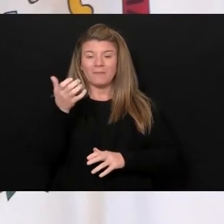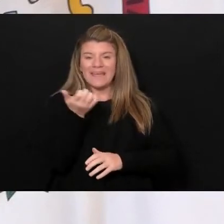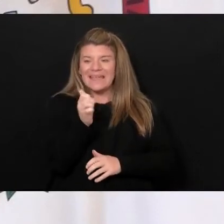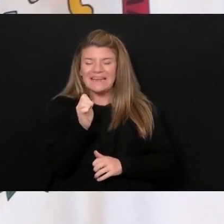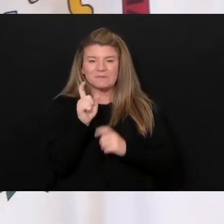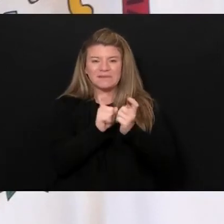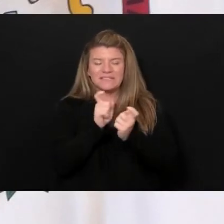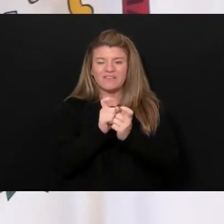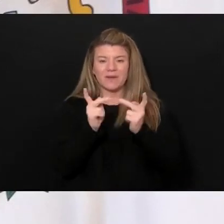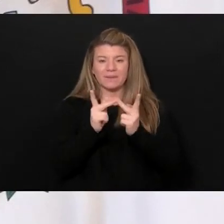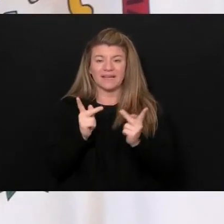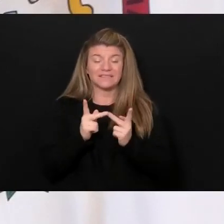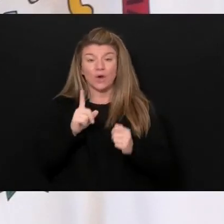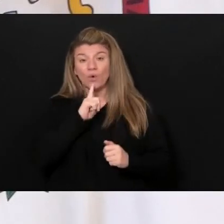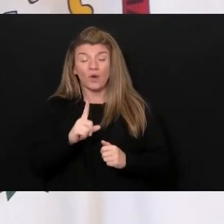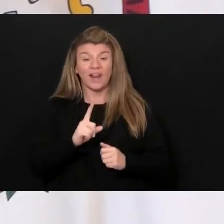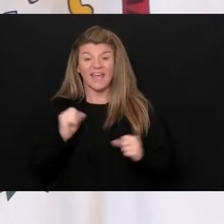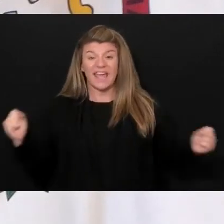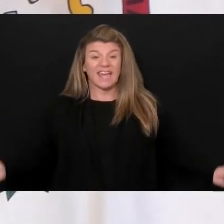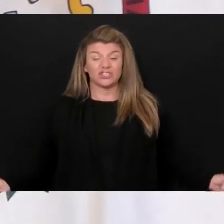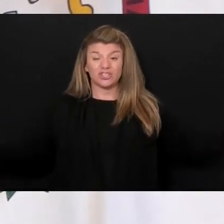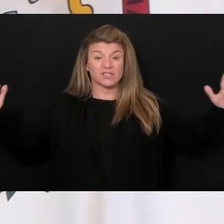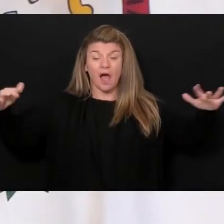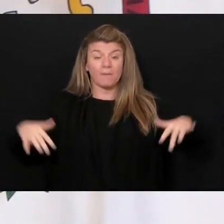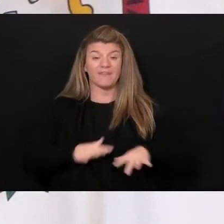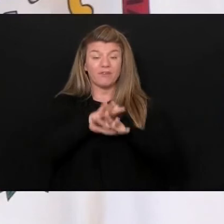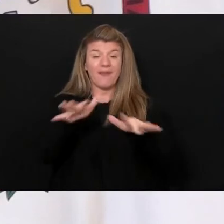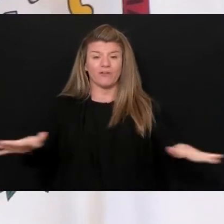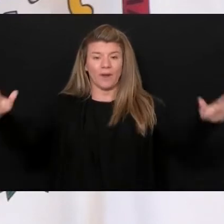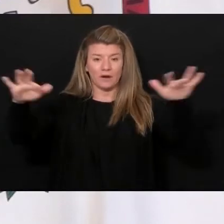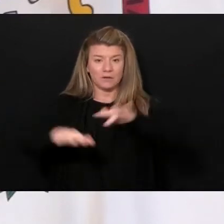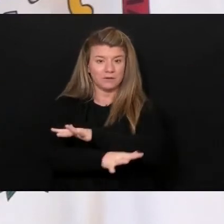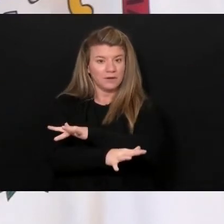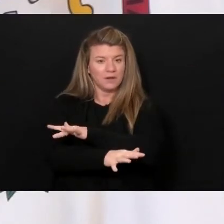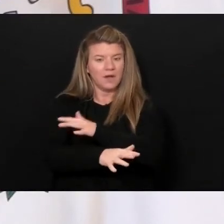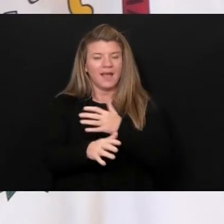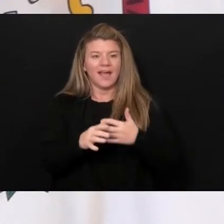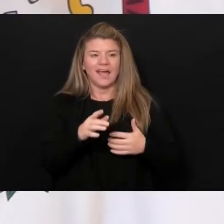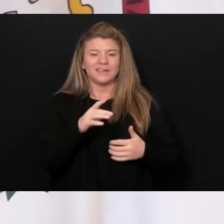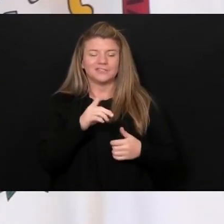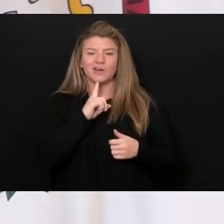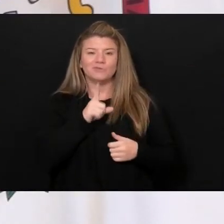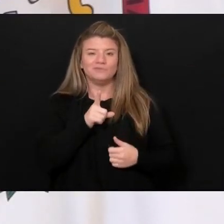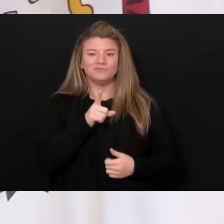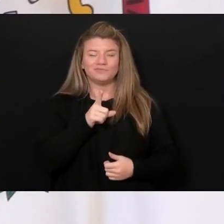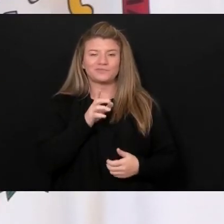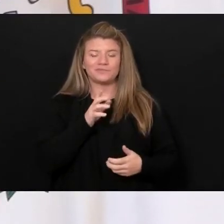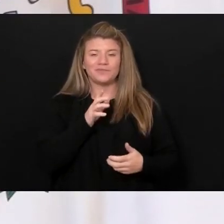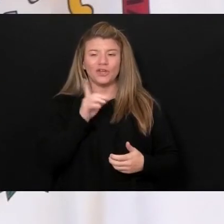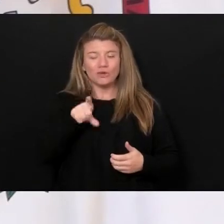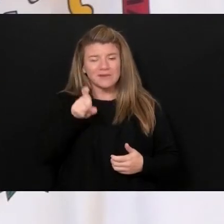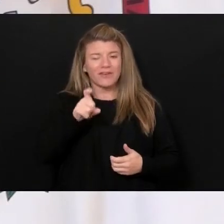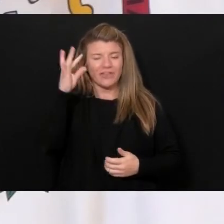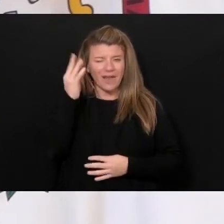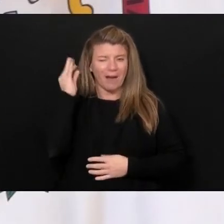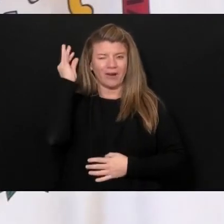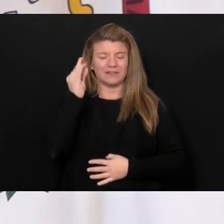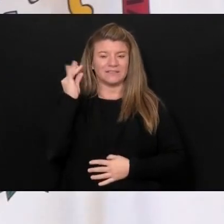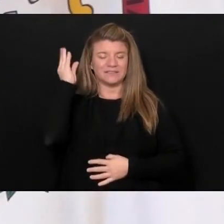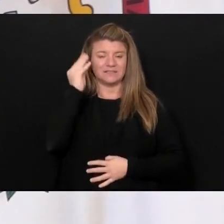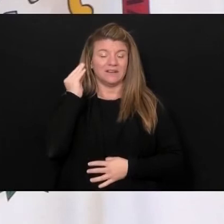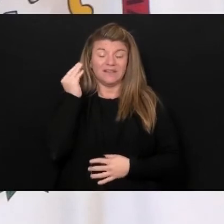of this. It is coming from all kinds of different areas. And Dave, you've got to just think this way. I mean,